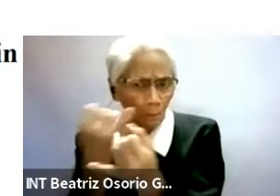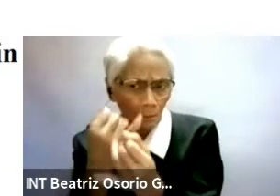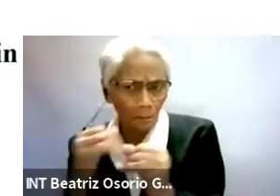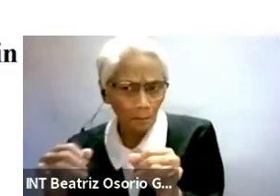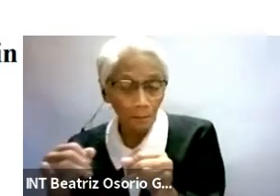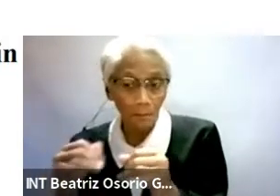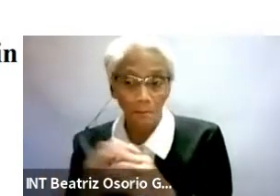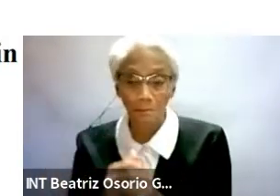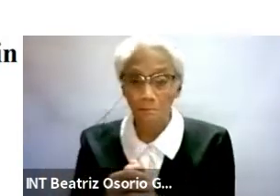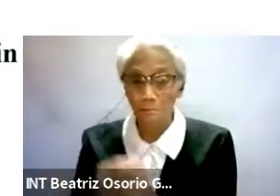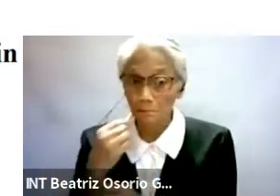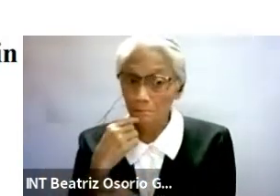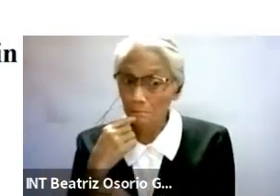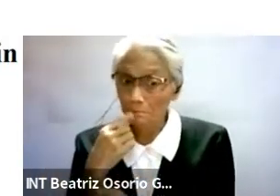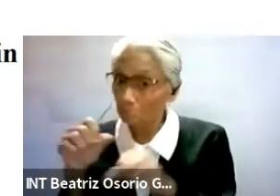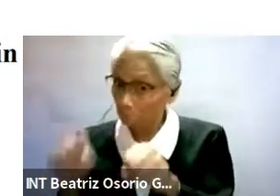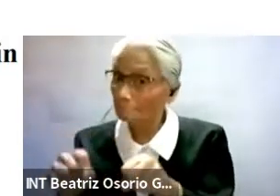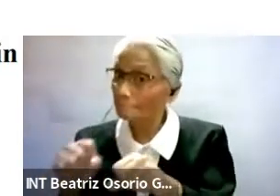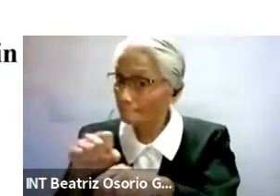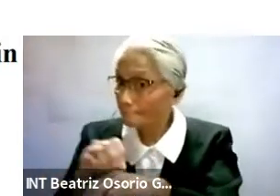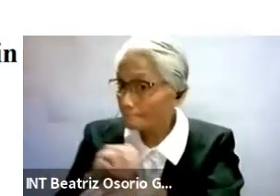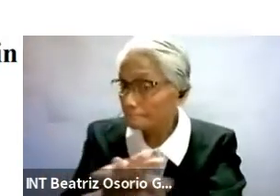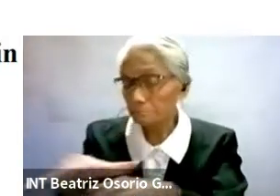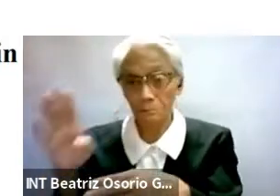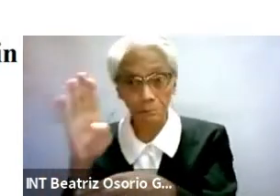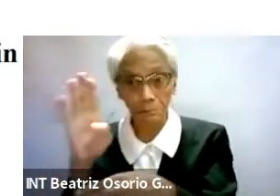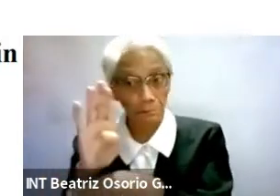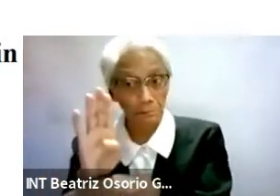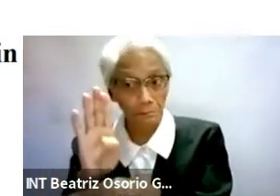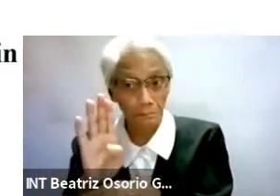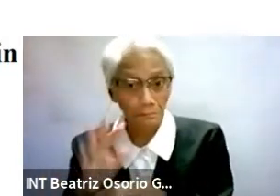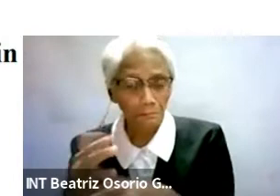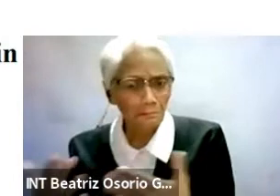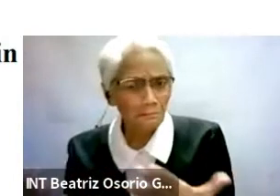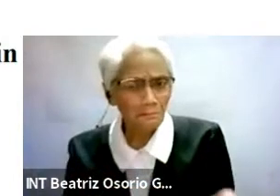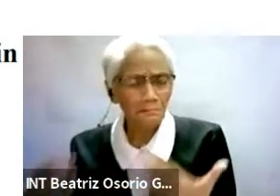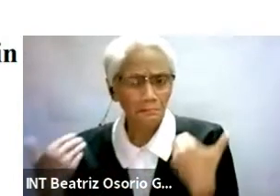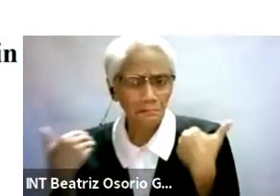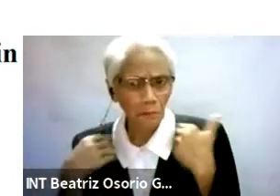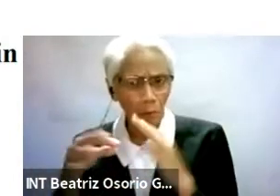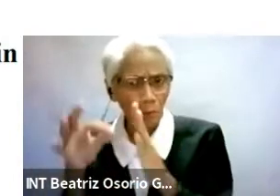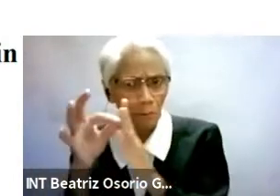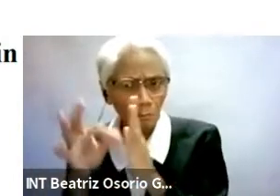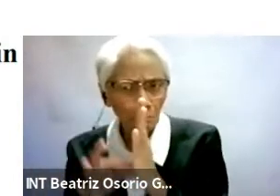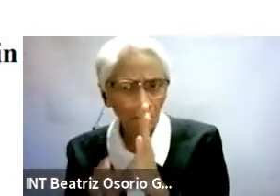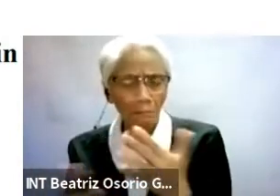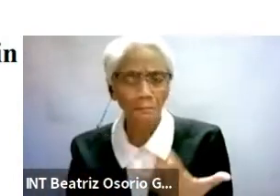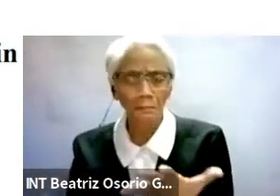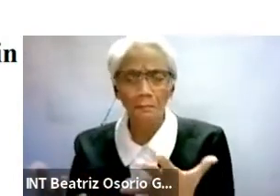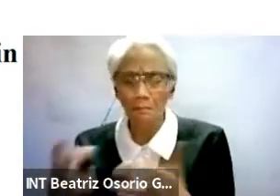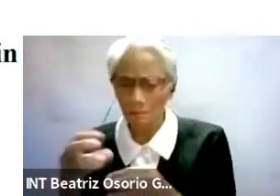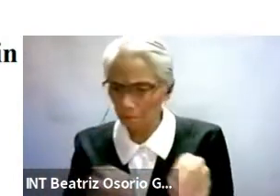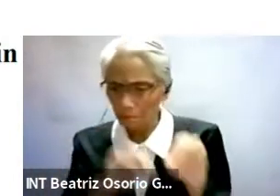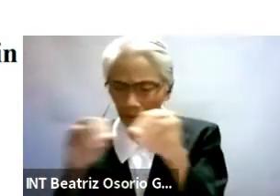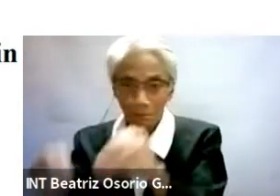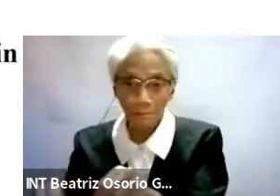that are able to influence the business sector, the gaming industry, for example, to reform and to put children's